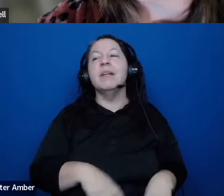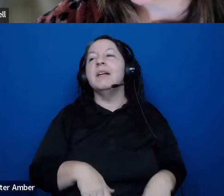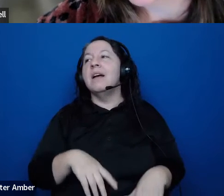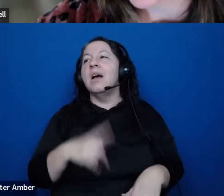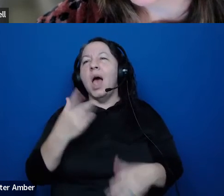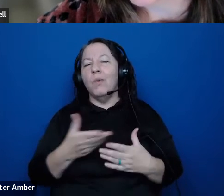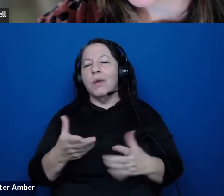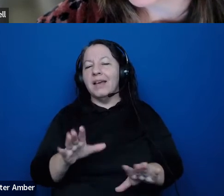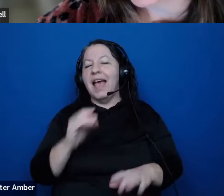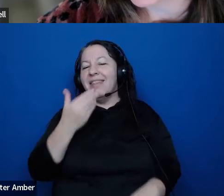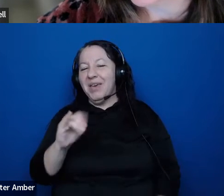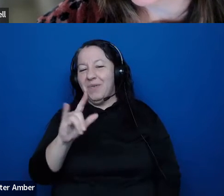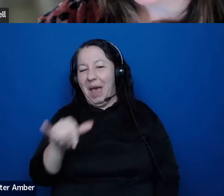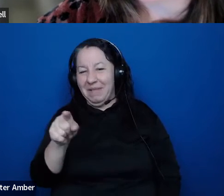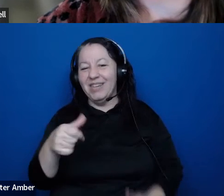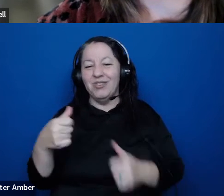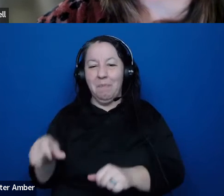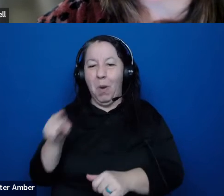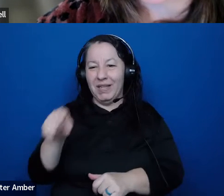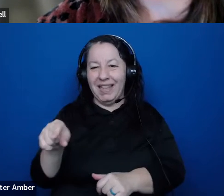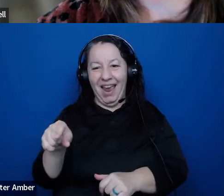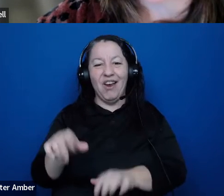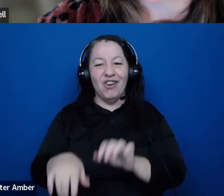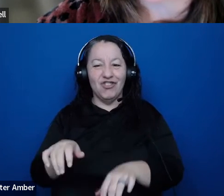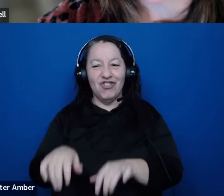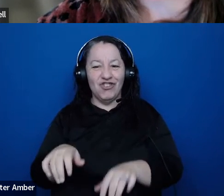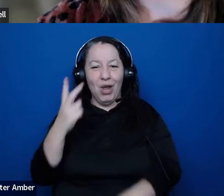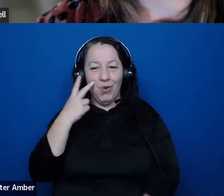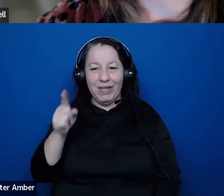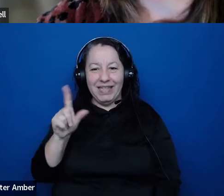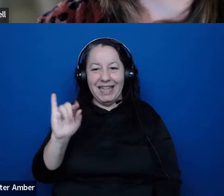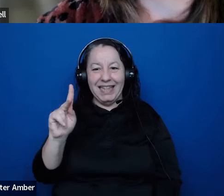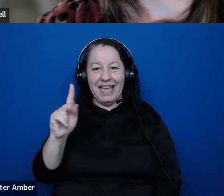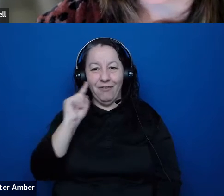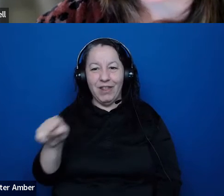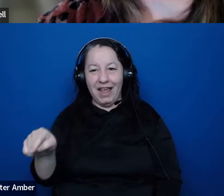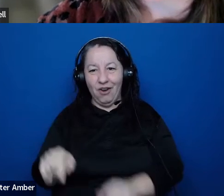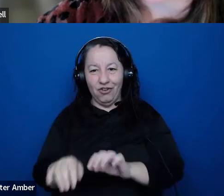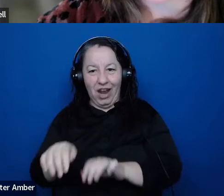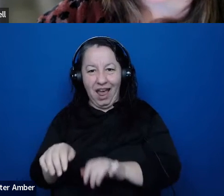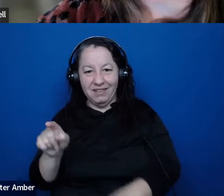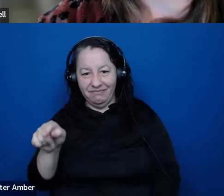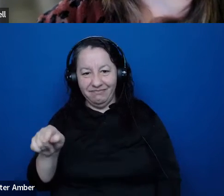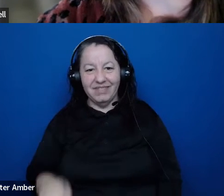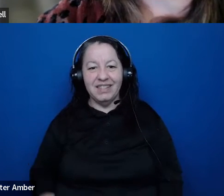sure, thank you, Emily. Emily posted it in the chat, the link to that, as did